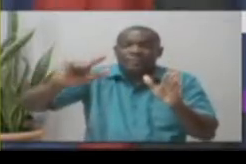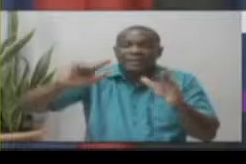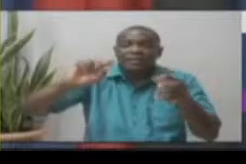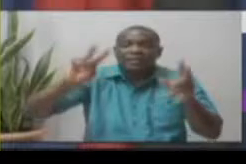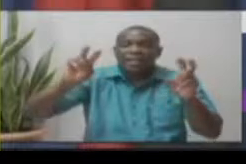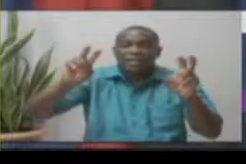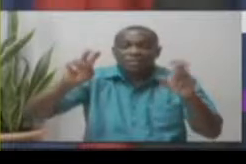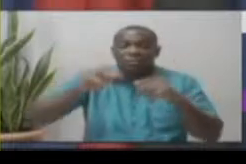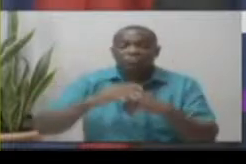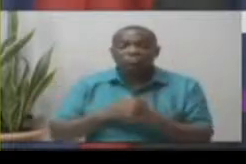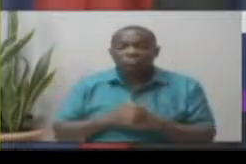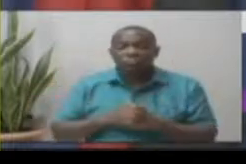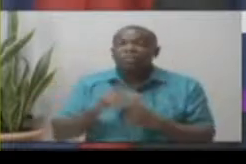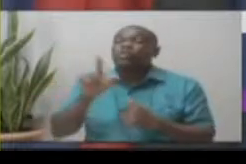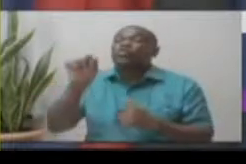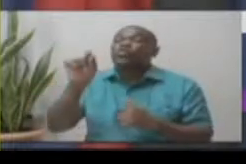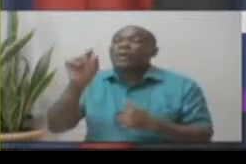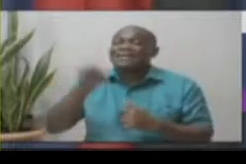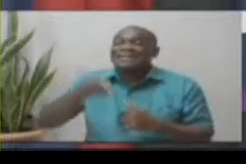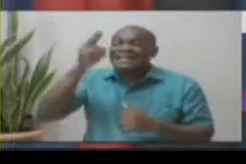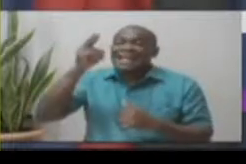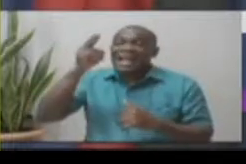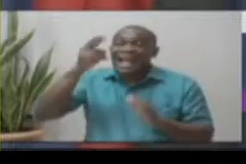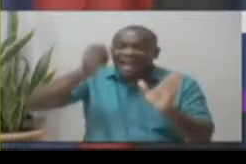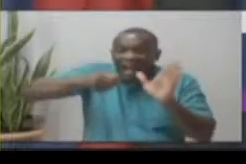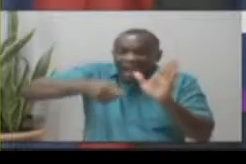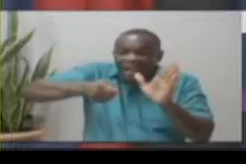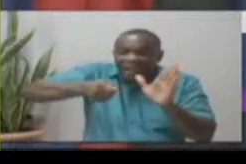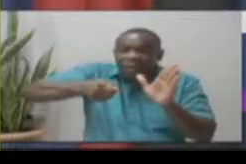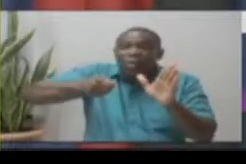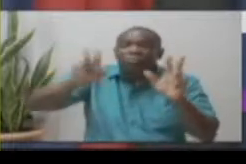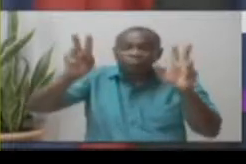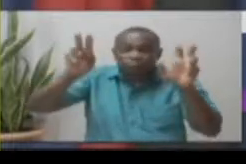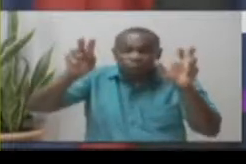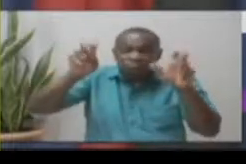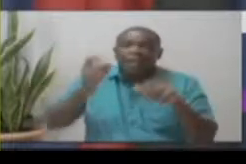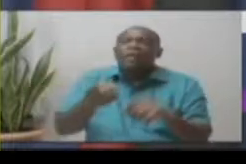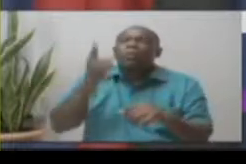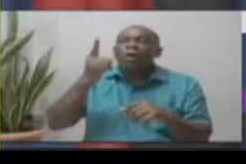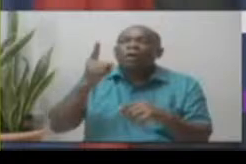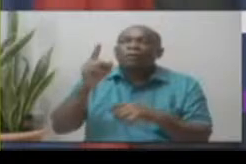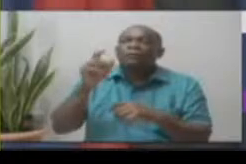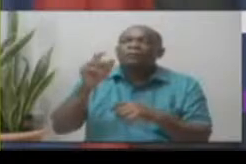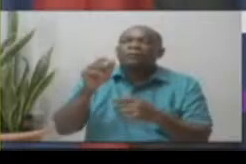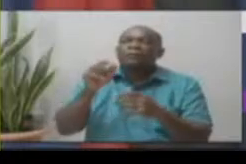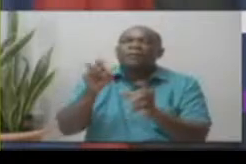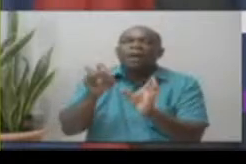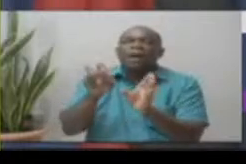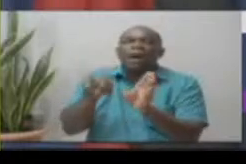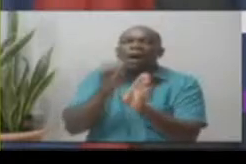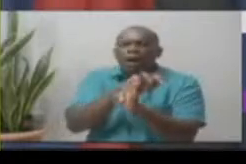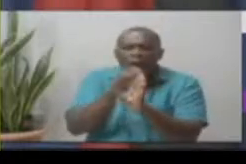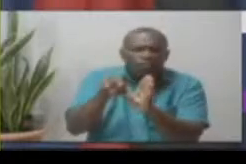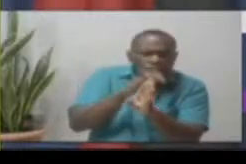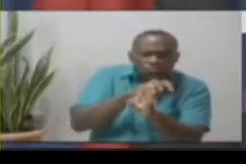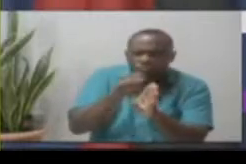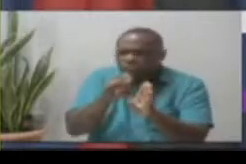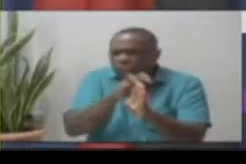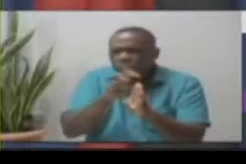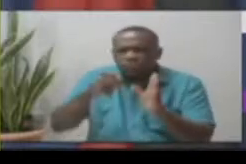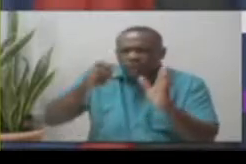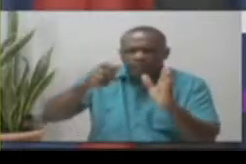20 High Court matters and 1 arbitration for claims against that company